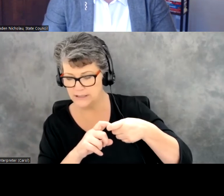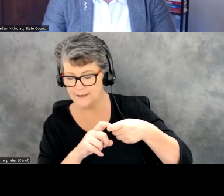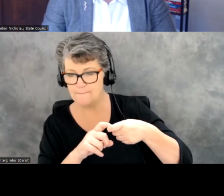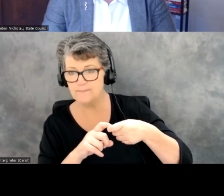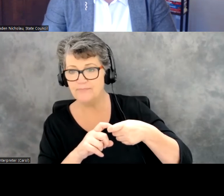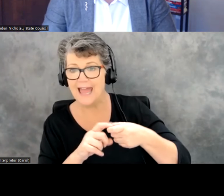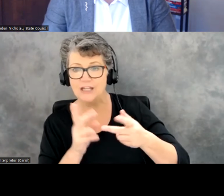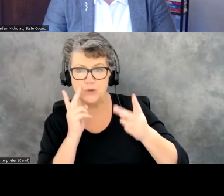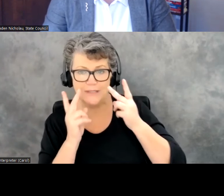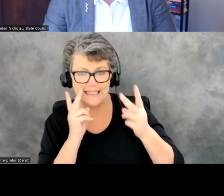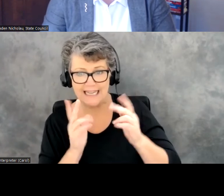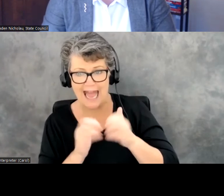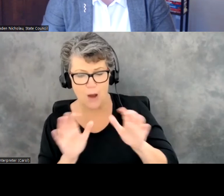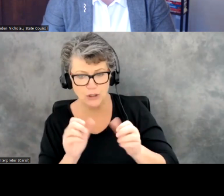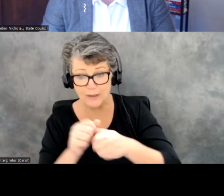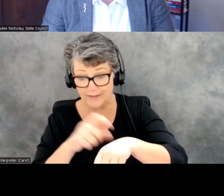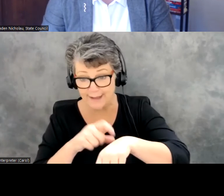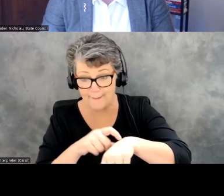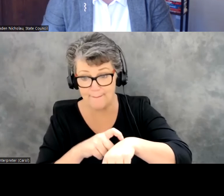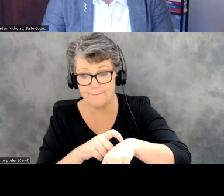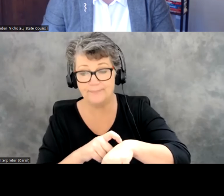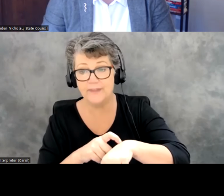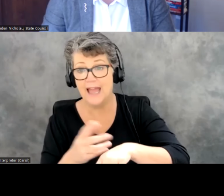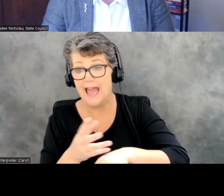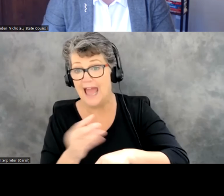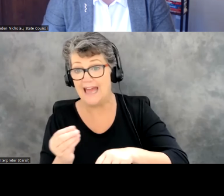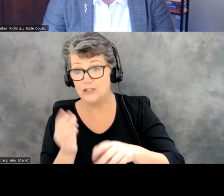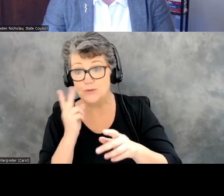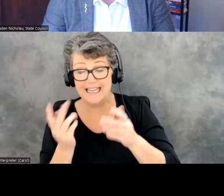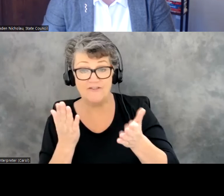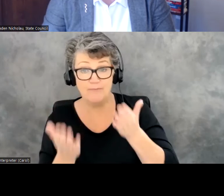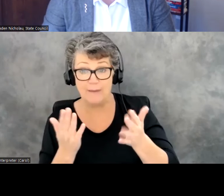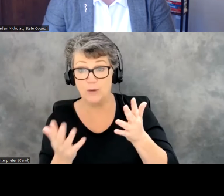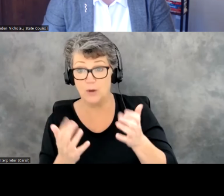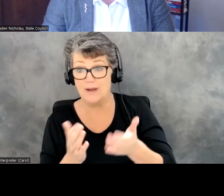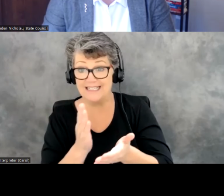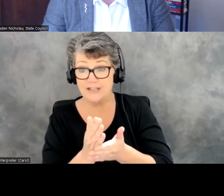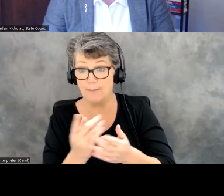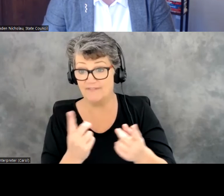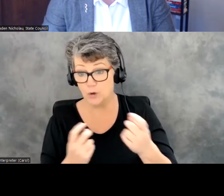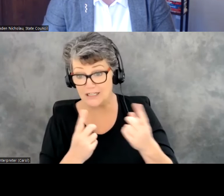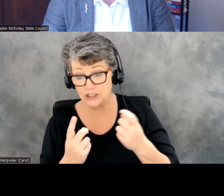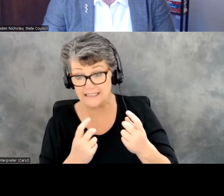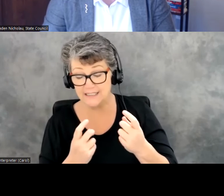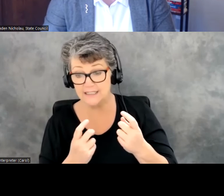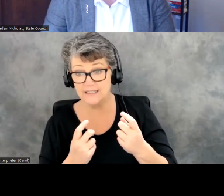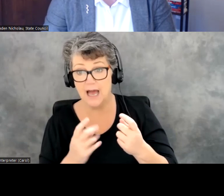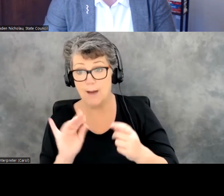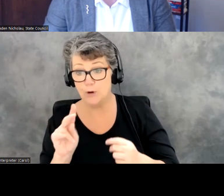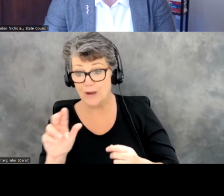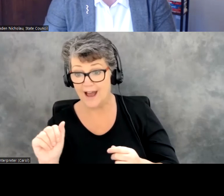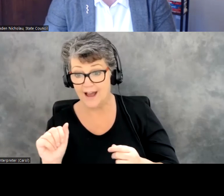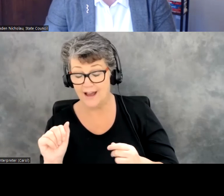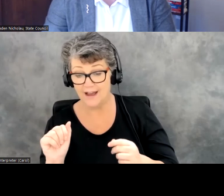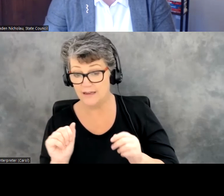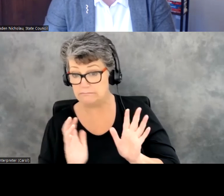and see how we're doing on time, and to see if maybe we want to stop for questions. Maria, would that